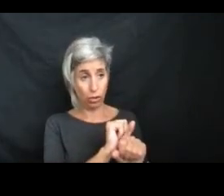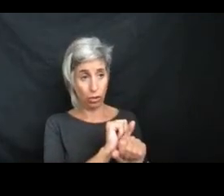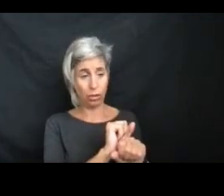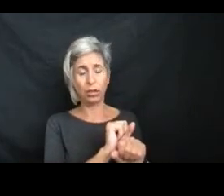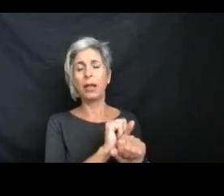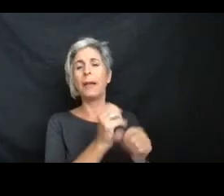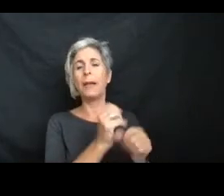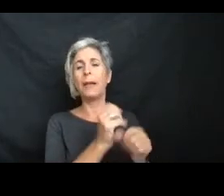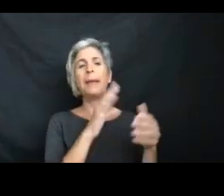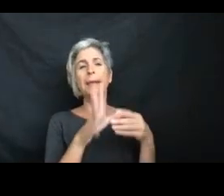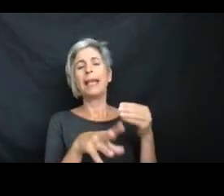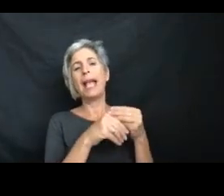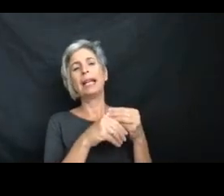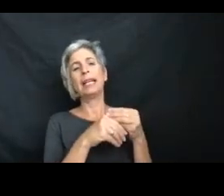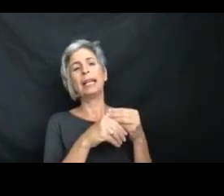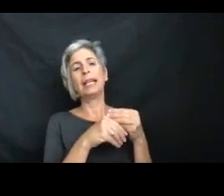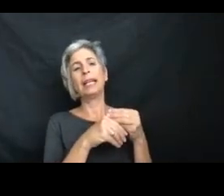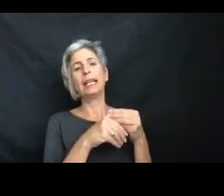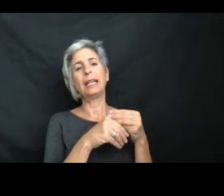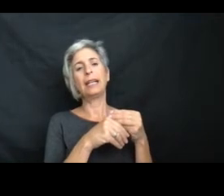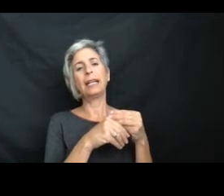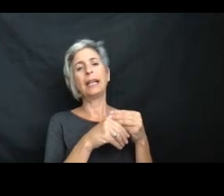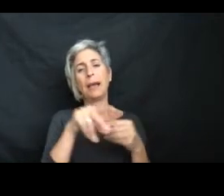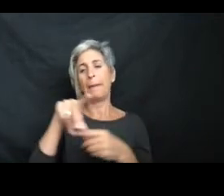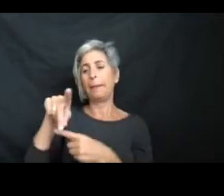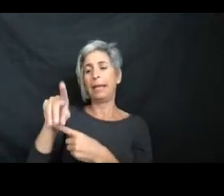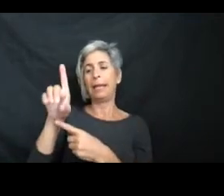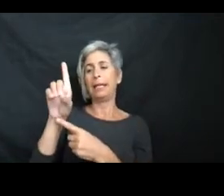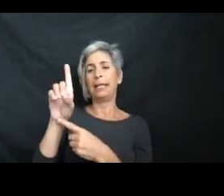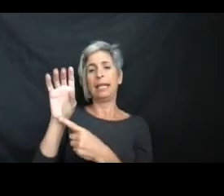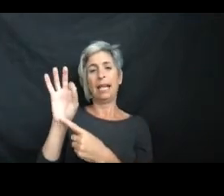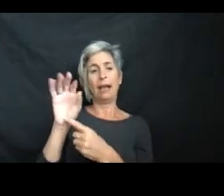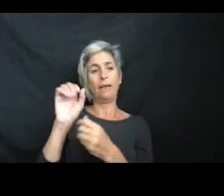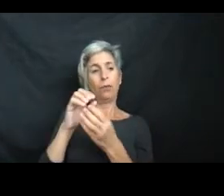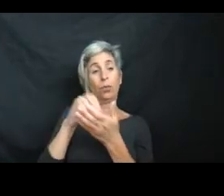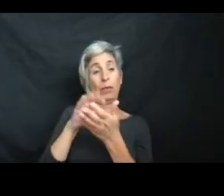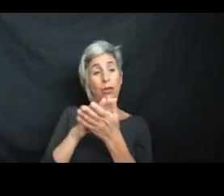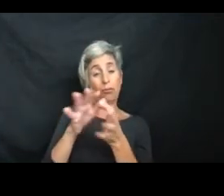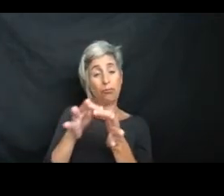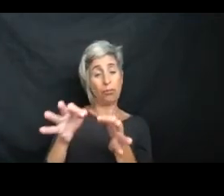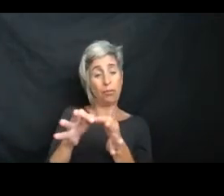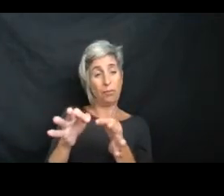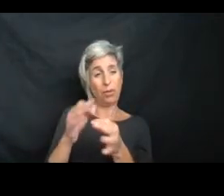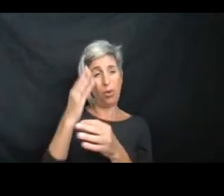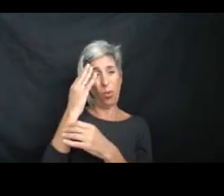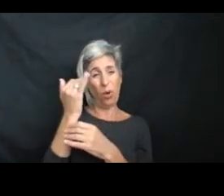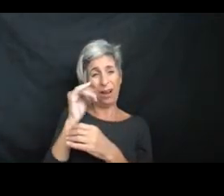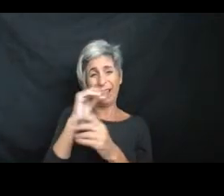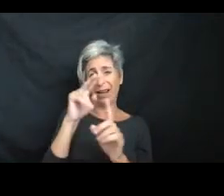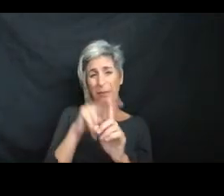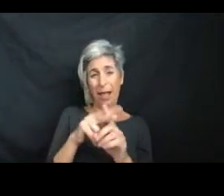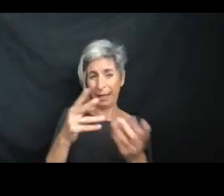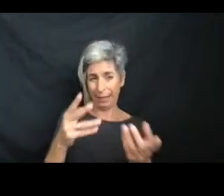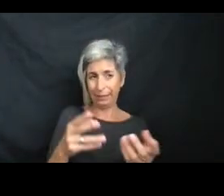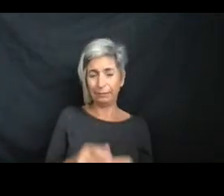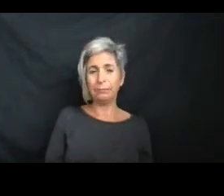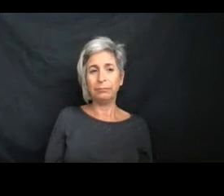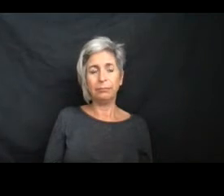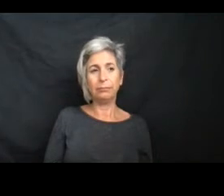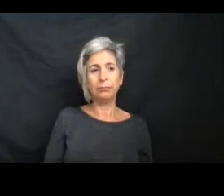maybe adding a PDF with a note in there of why that doesn't apply.